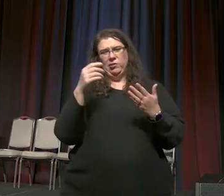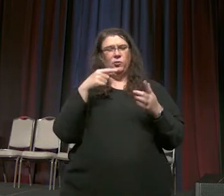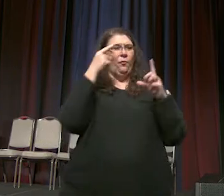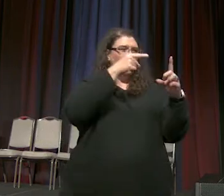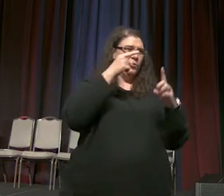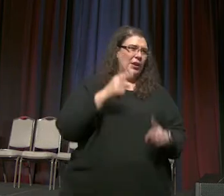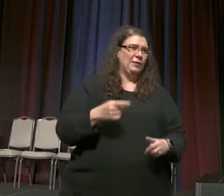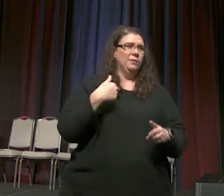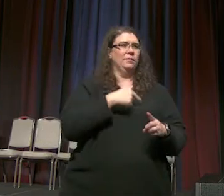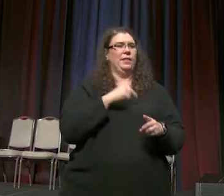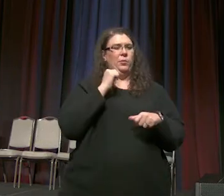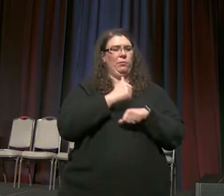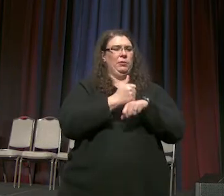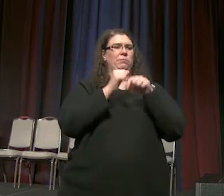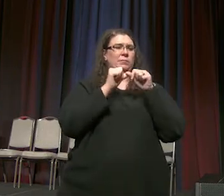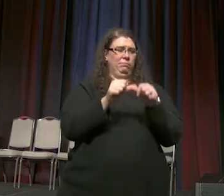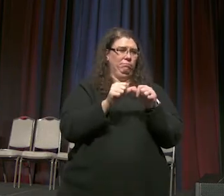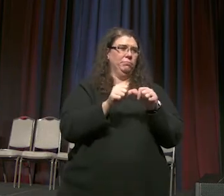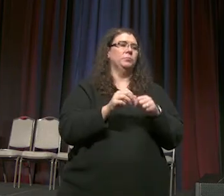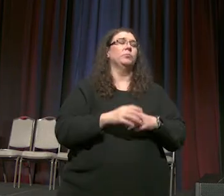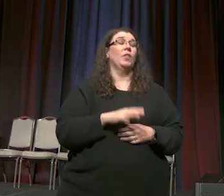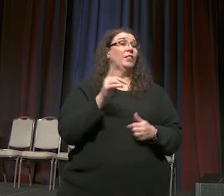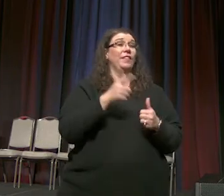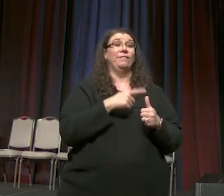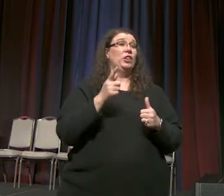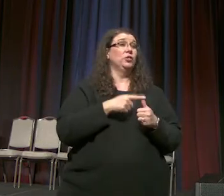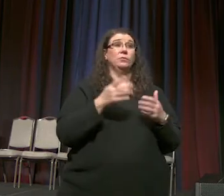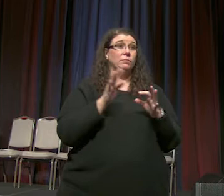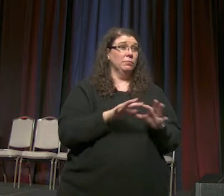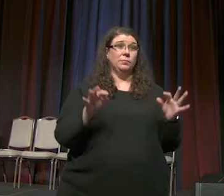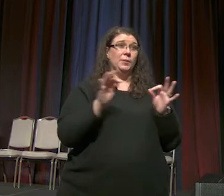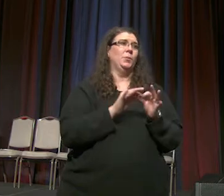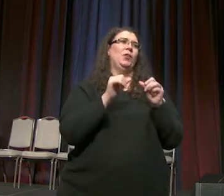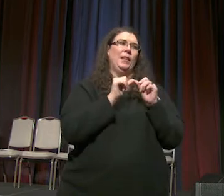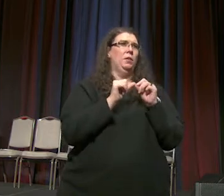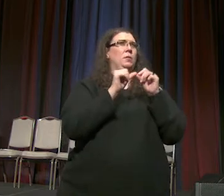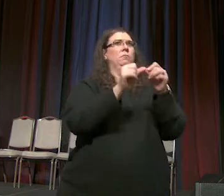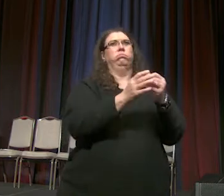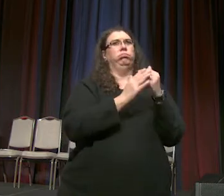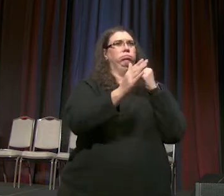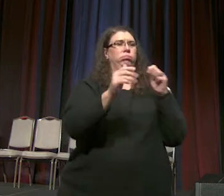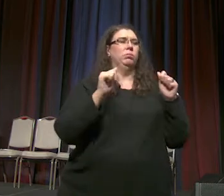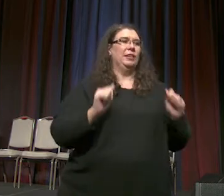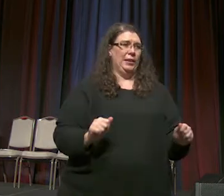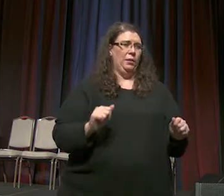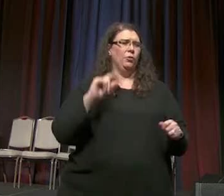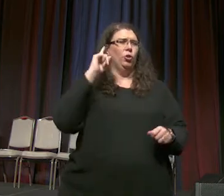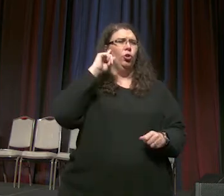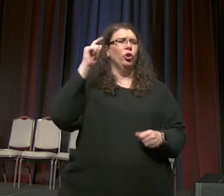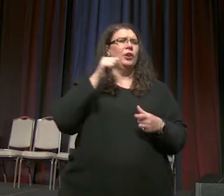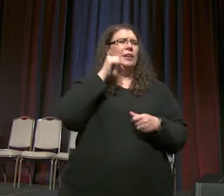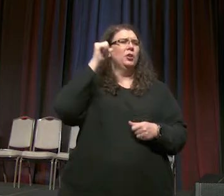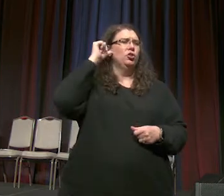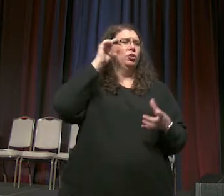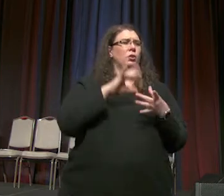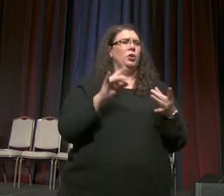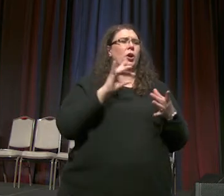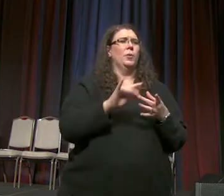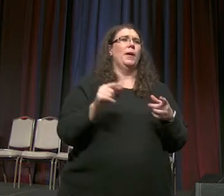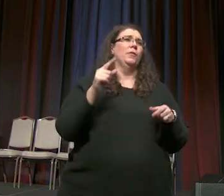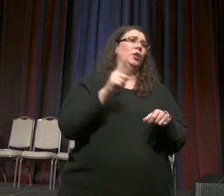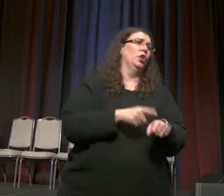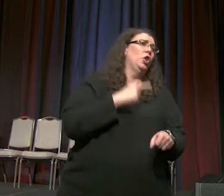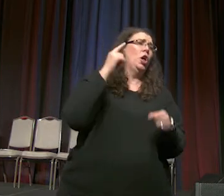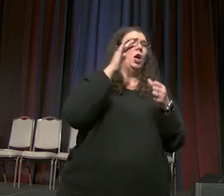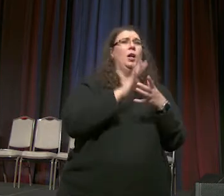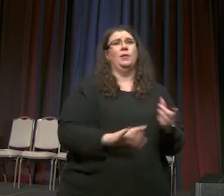first was sustainability. You heard our Chief Legal and Governance Officer, Andy Hendren, yesterday talk about the long